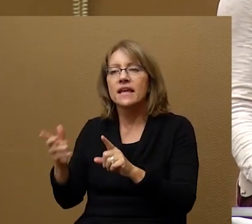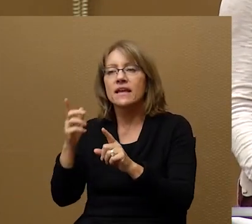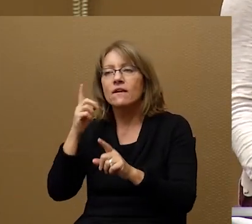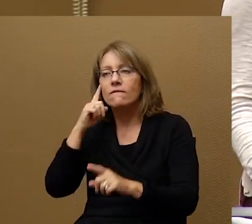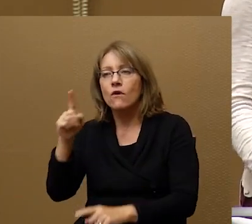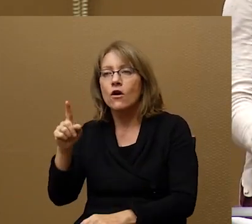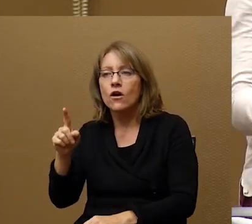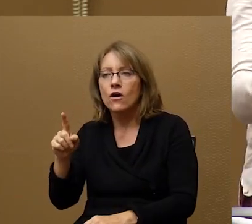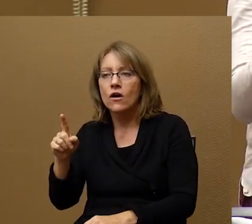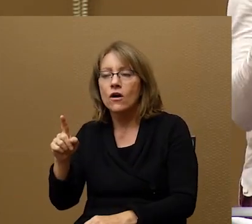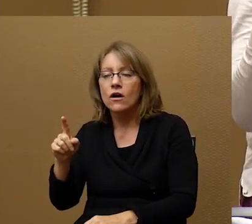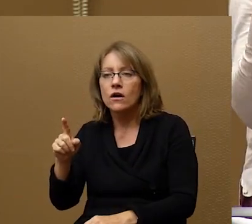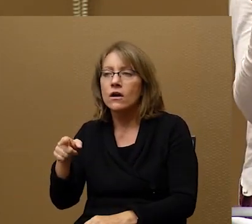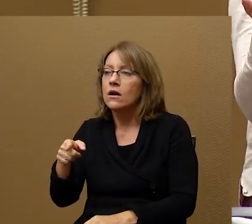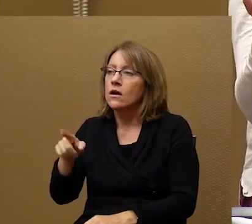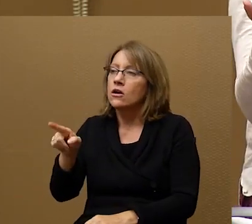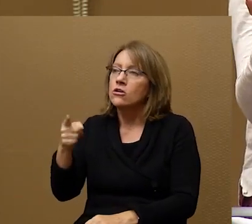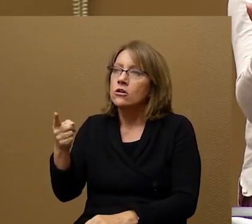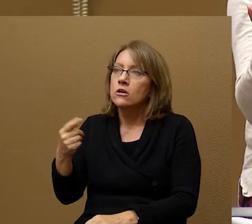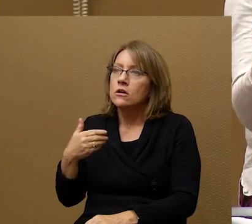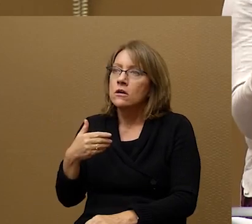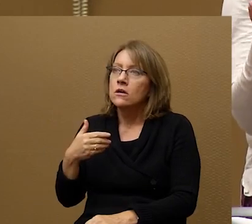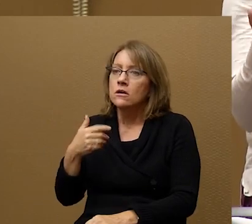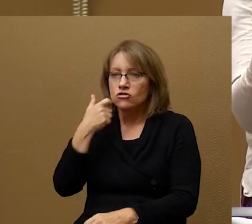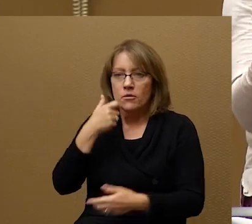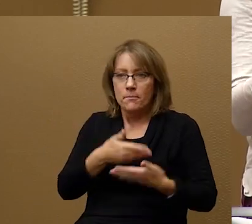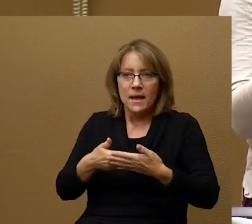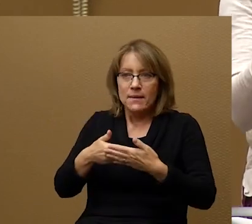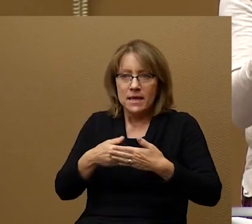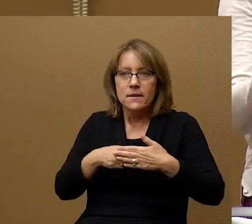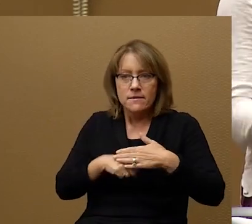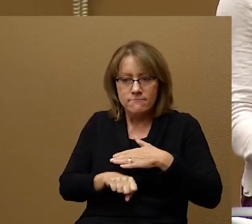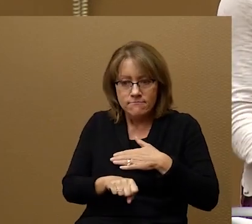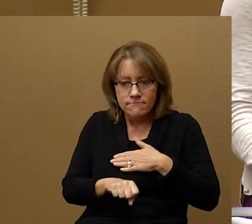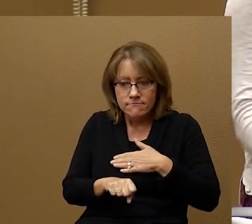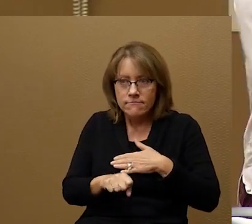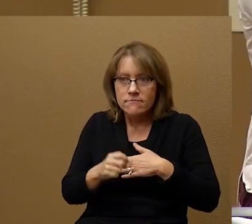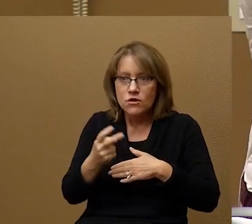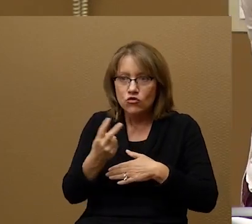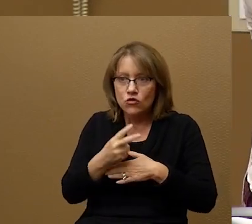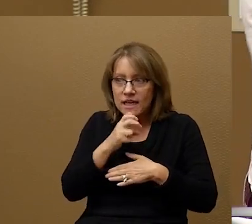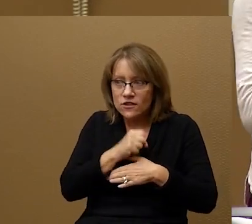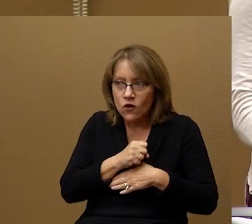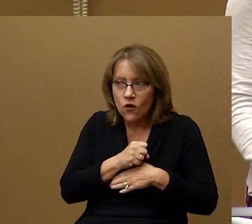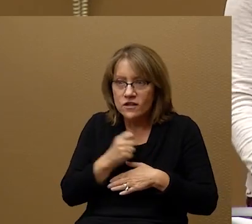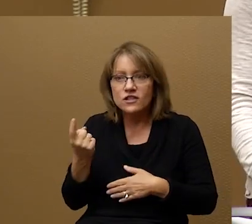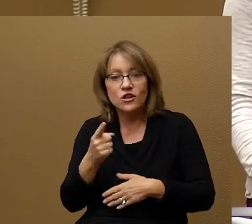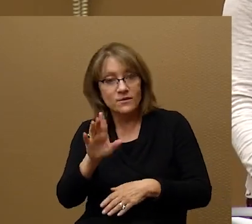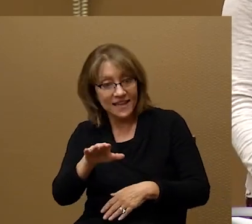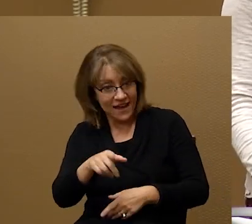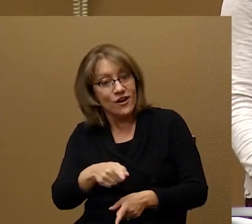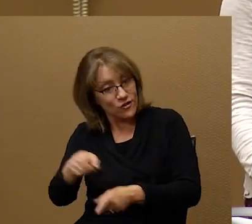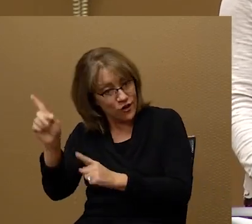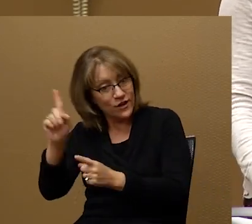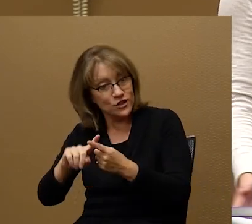for, you just had a baby, a newborn baby, 2 days old, and someone told you you're going to Italy. You'd be